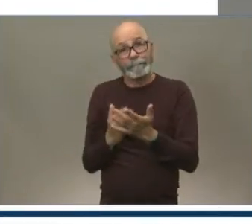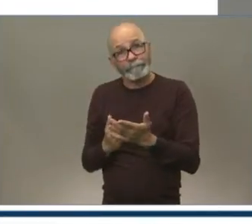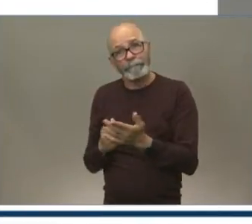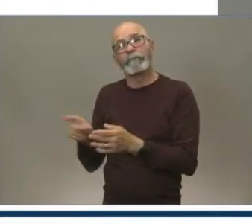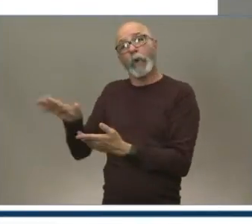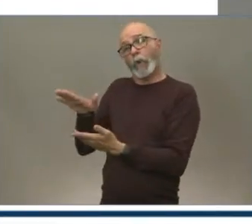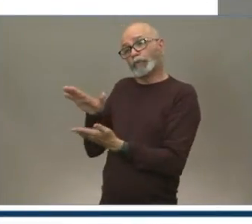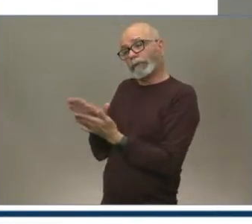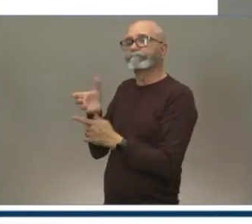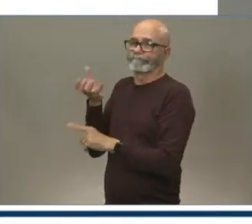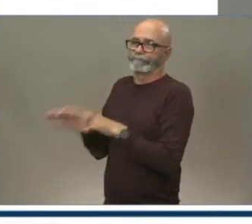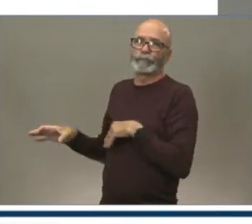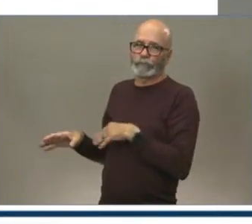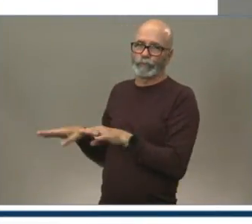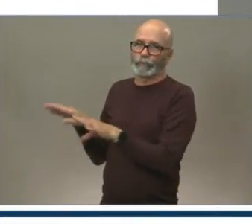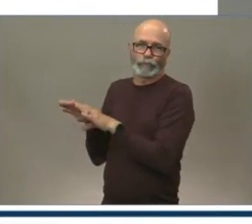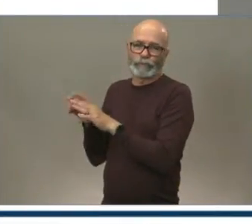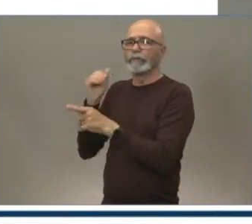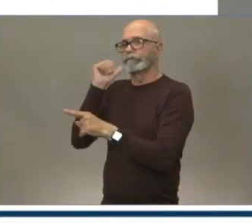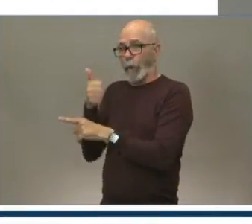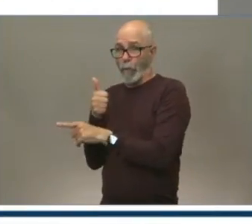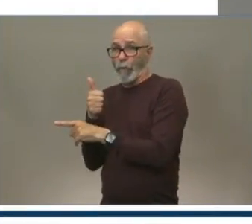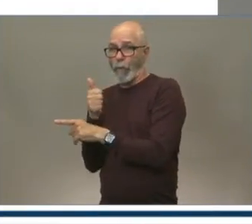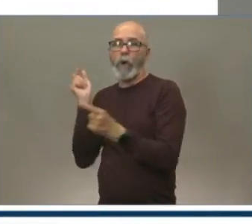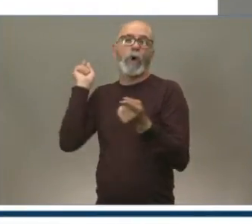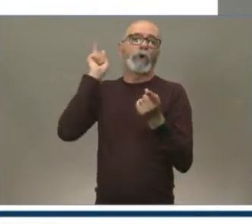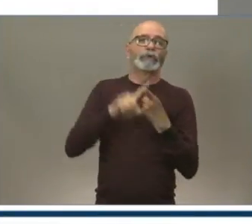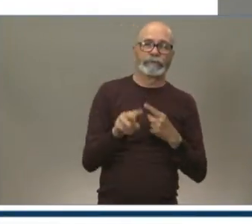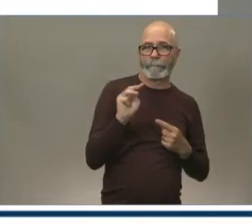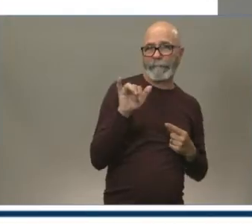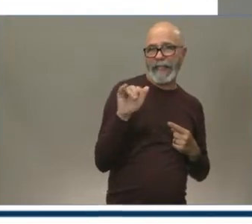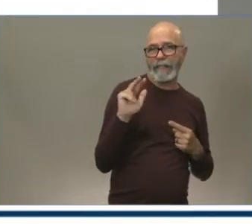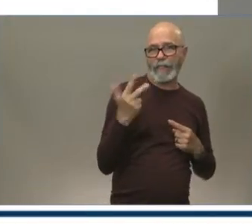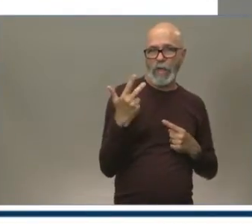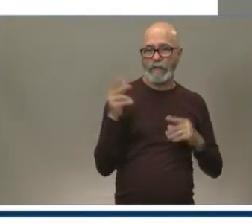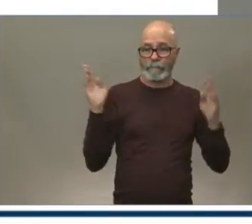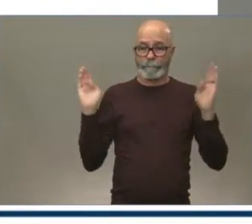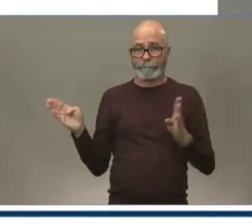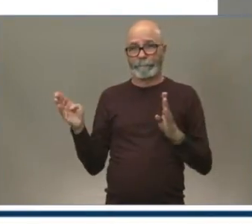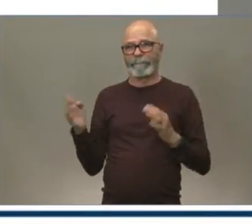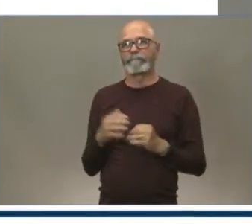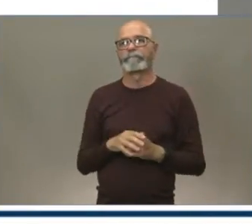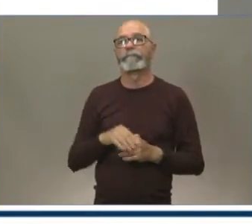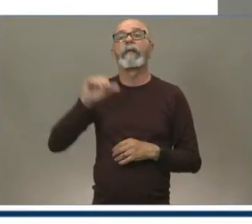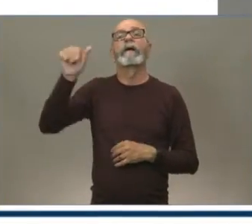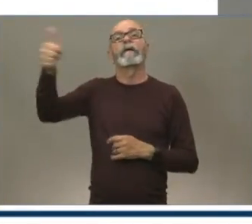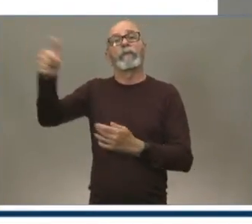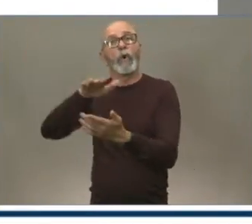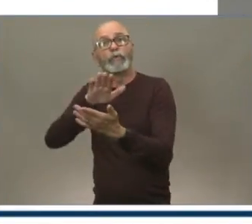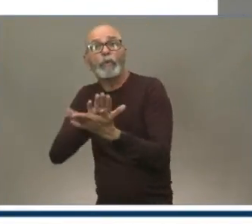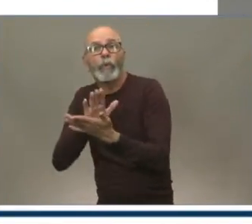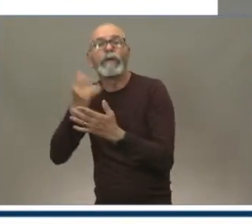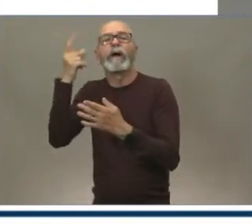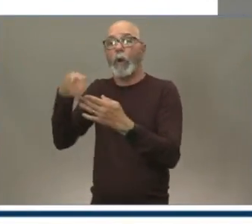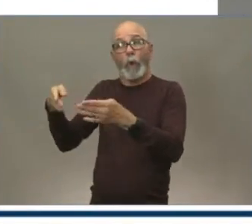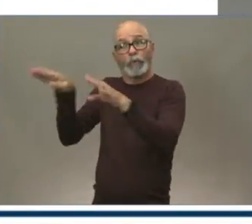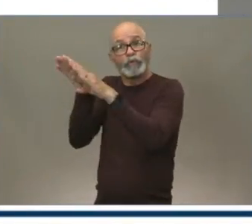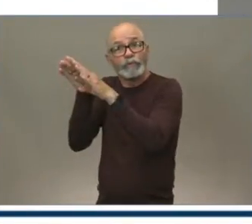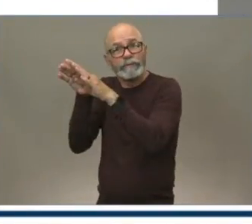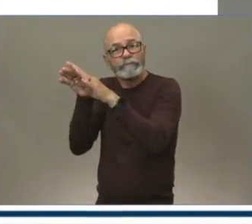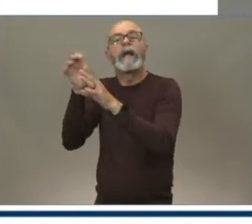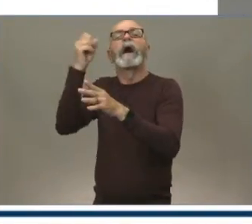All other schools in HRM, as well as those across the province, will continue with in-school learning. Also,